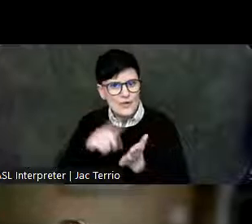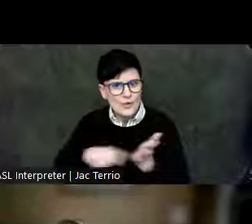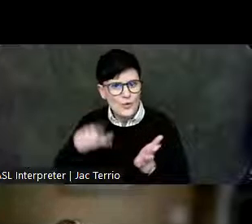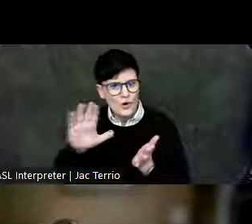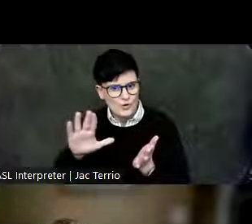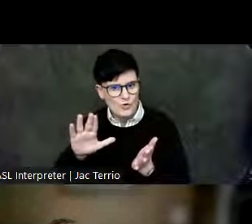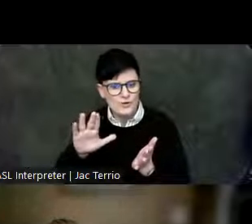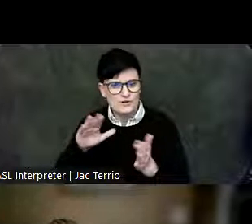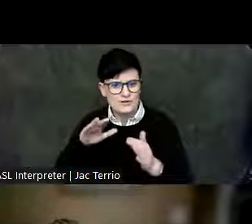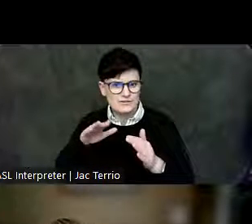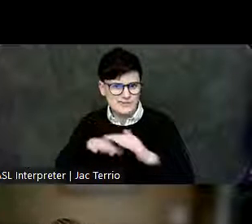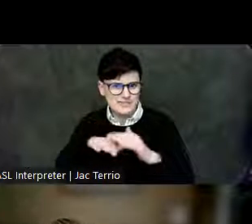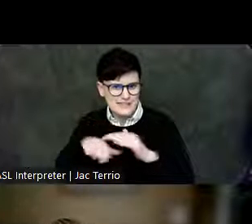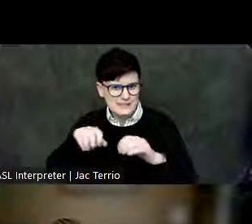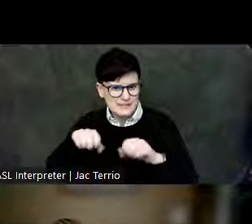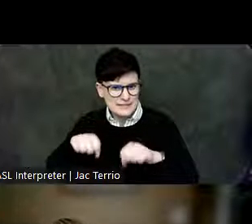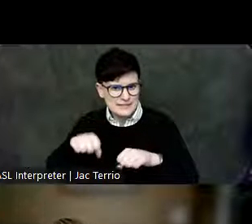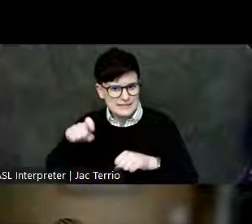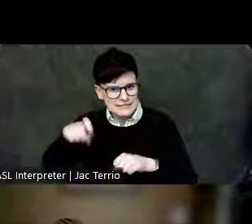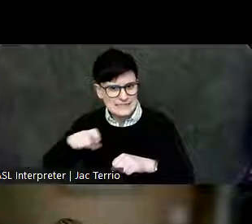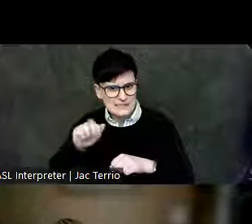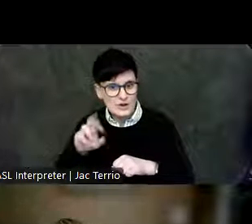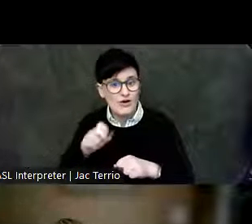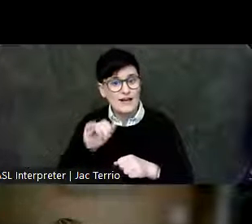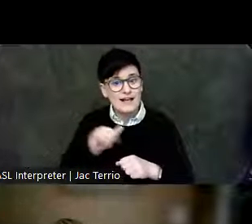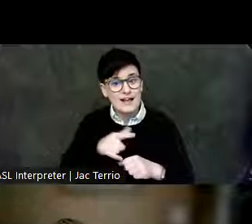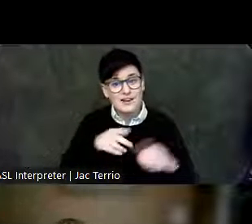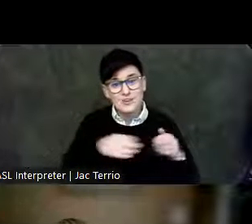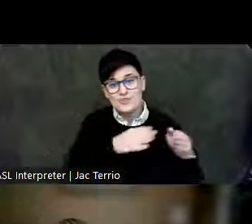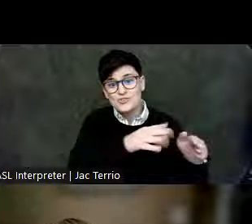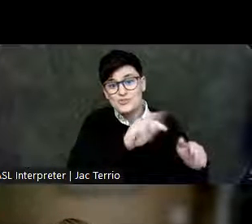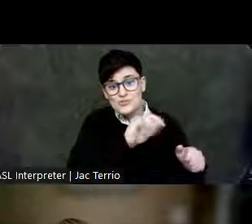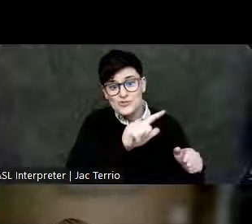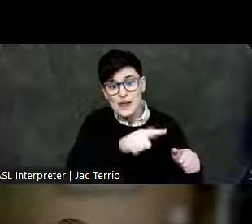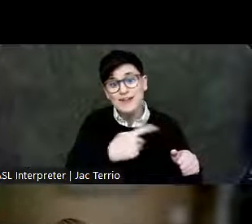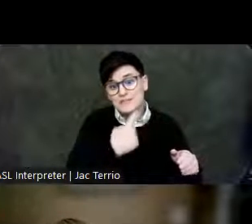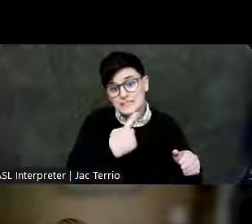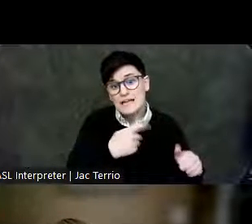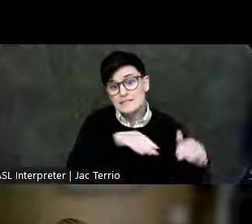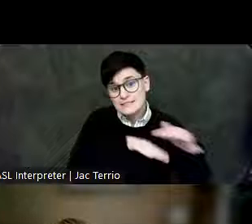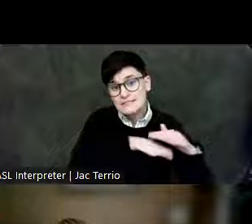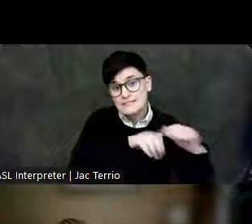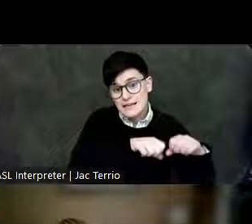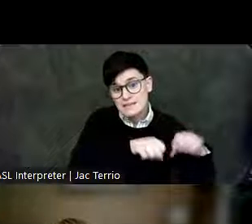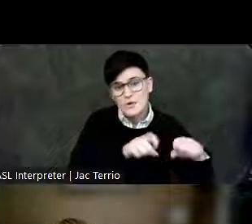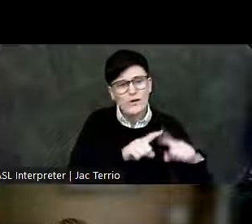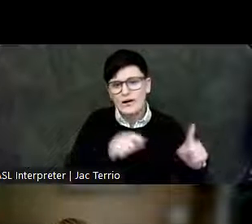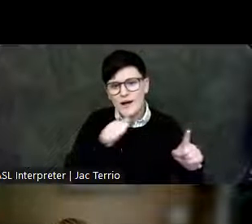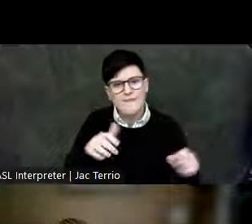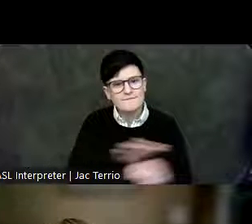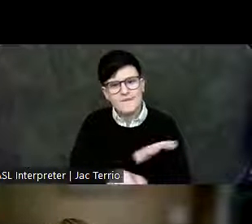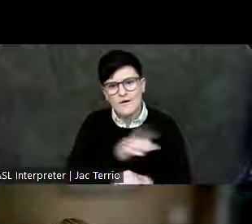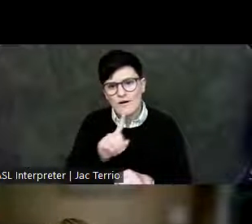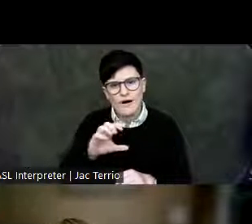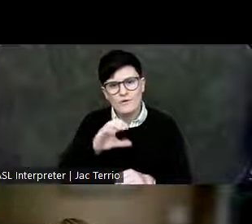the trail or the place will say it's accessible, but they don't mean fully like wheelchair accessible, right? They mean